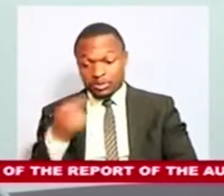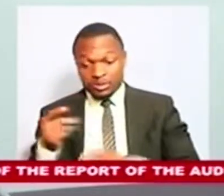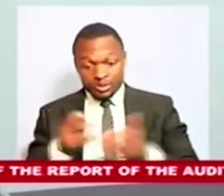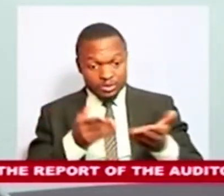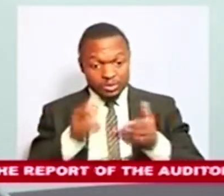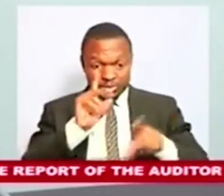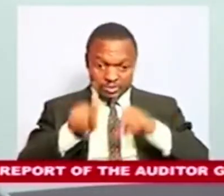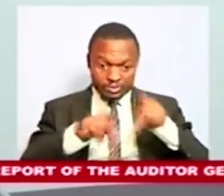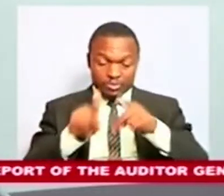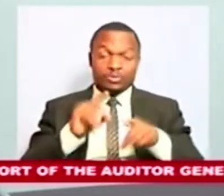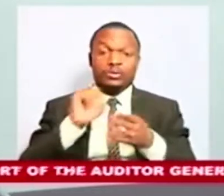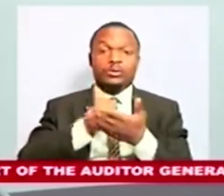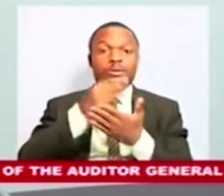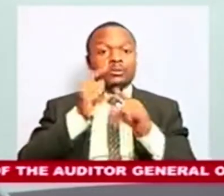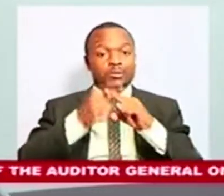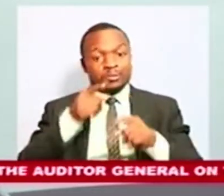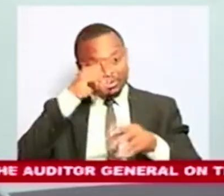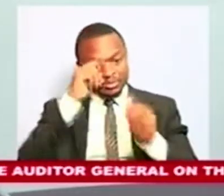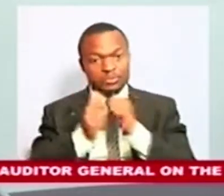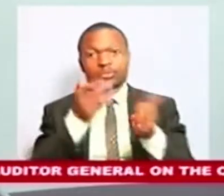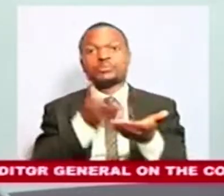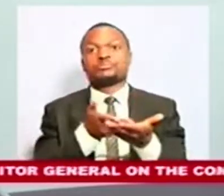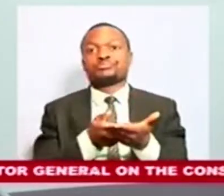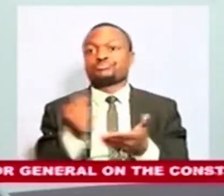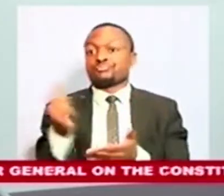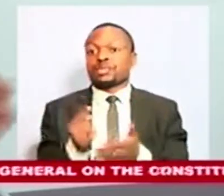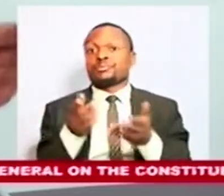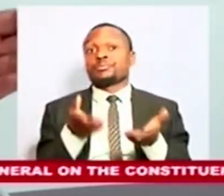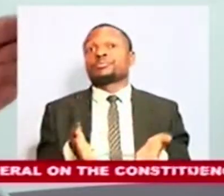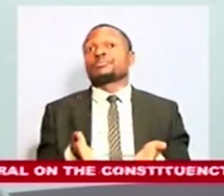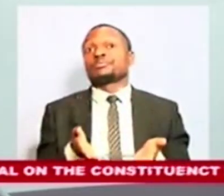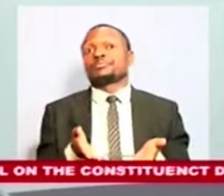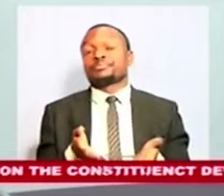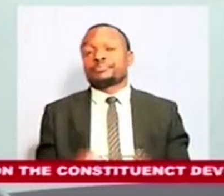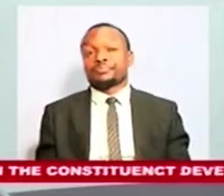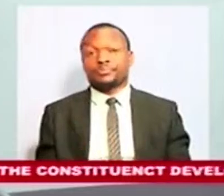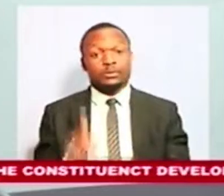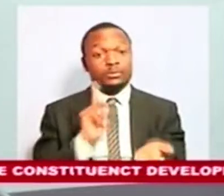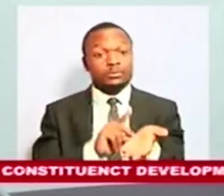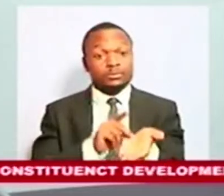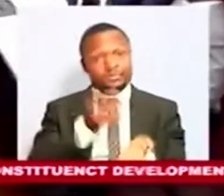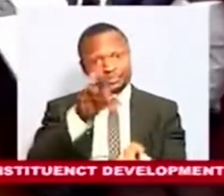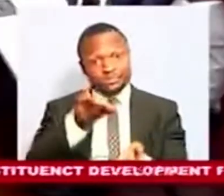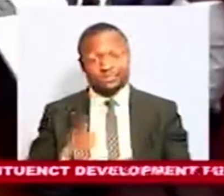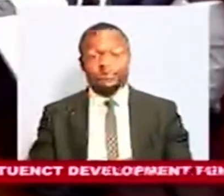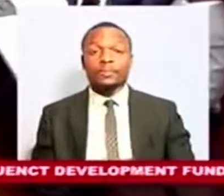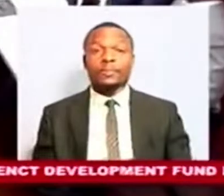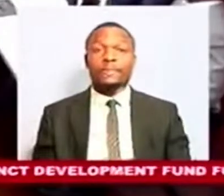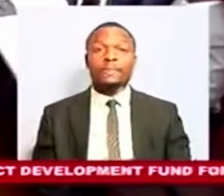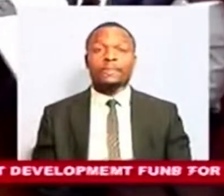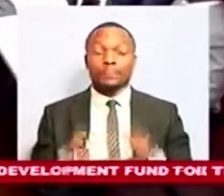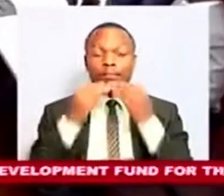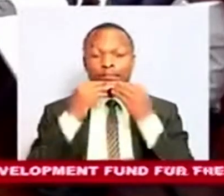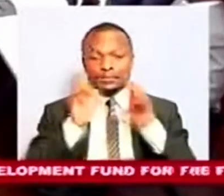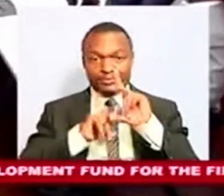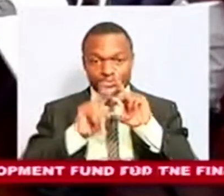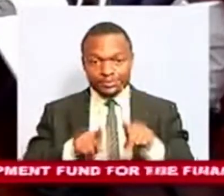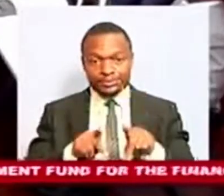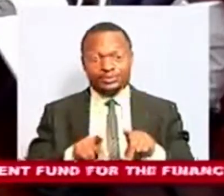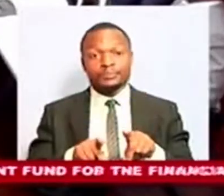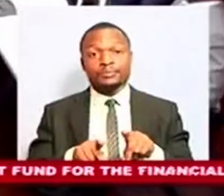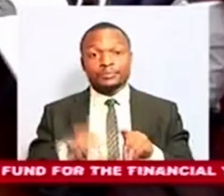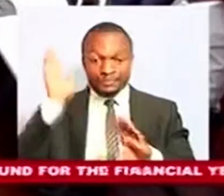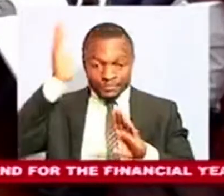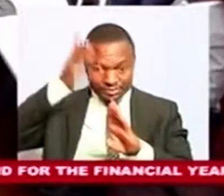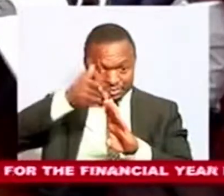of the people of Samfya. But because of this, you are here. Doctor? Thank you, Chair. We just go